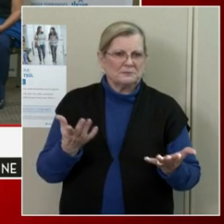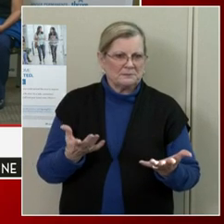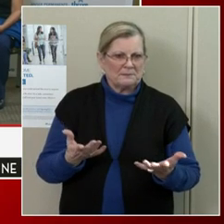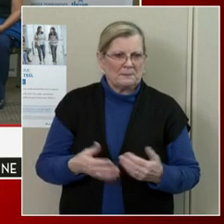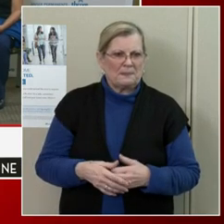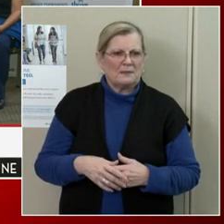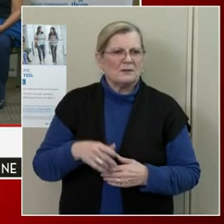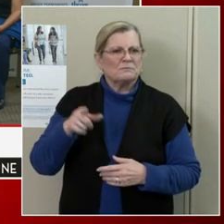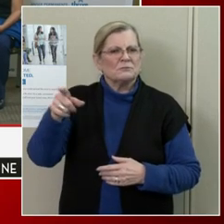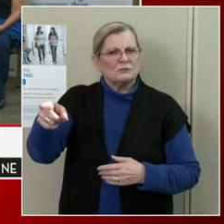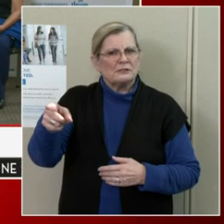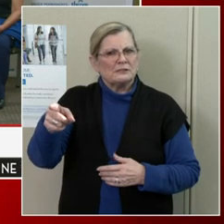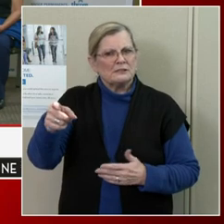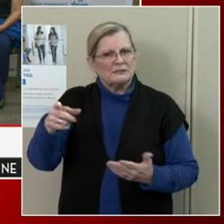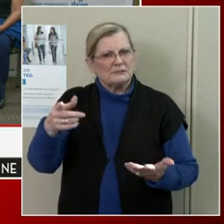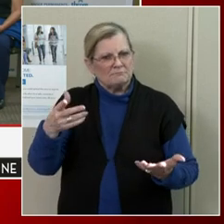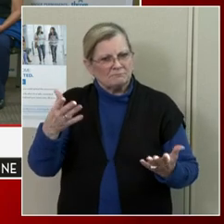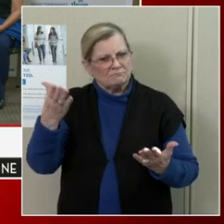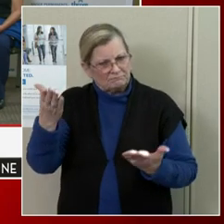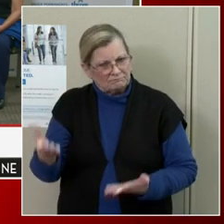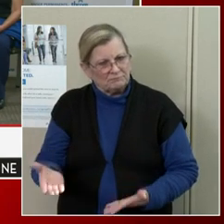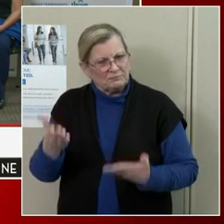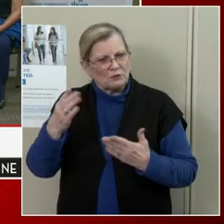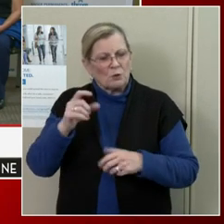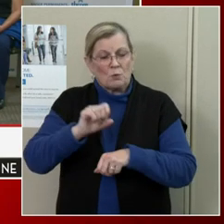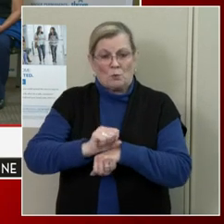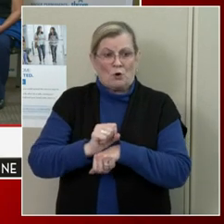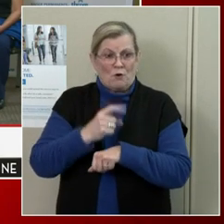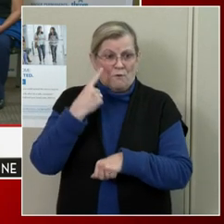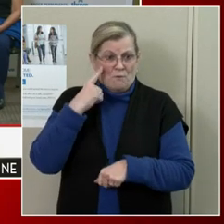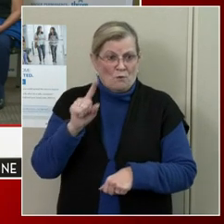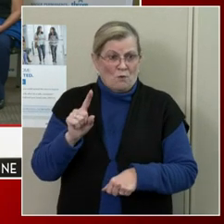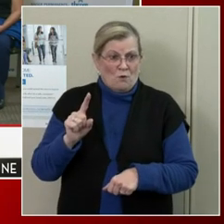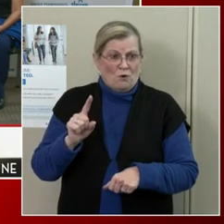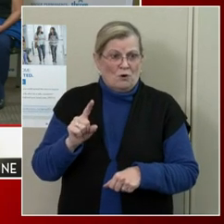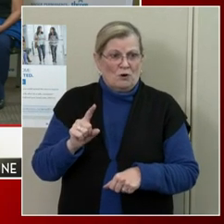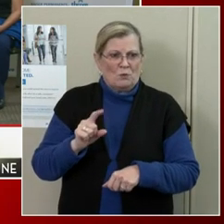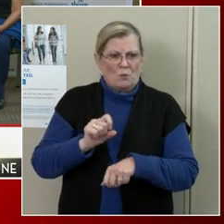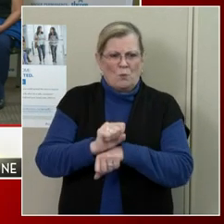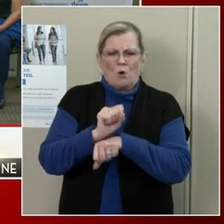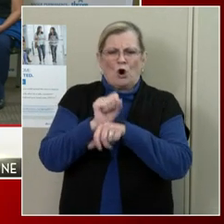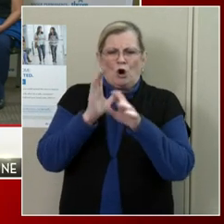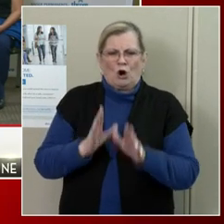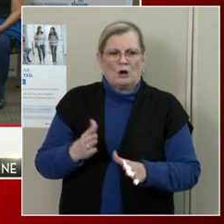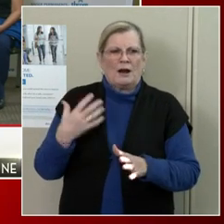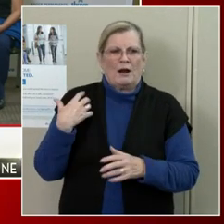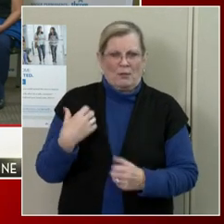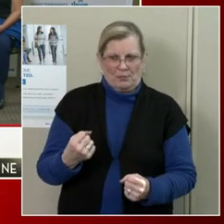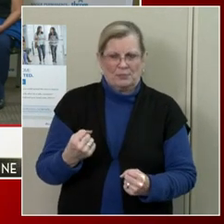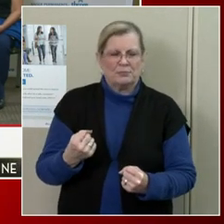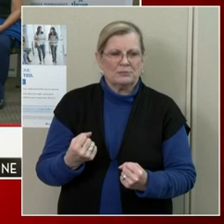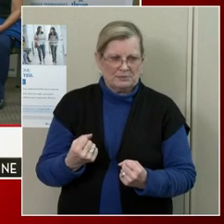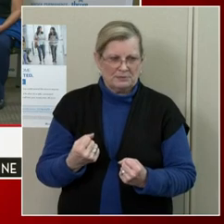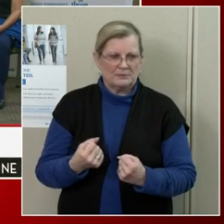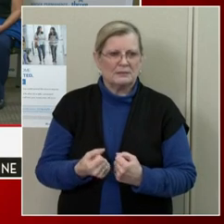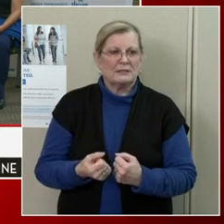Siddiqui also works for Employee Health in Mid-Atlantic Permanente Medical Group. She's been here for 7 years and has led